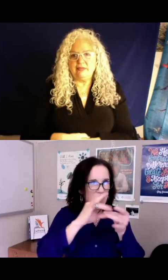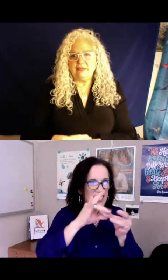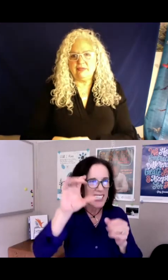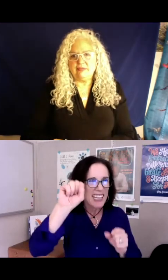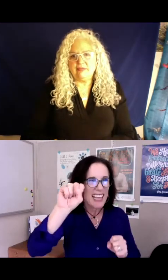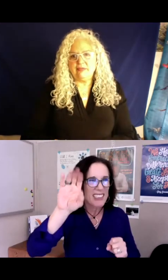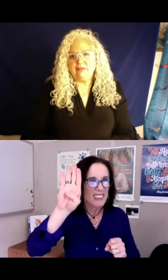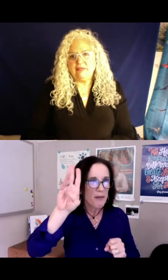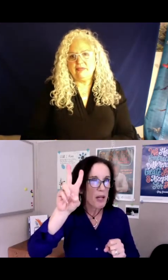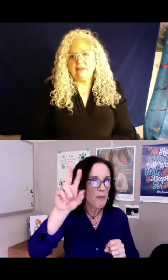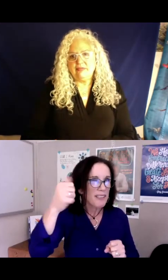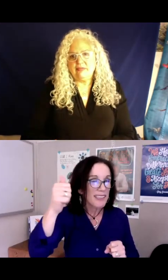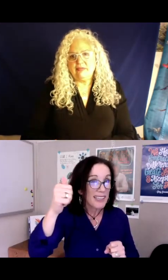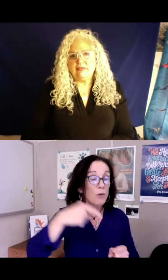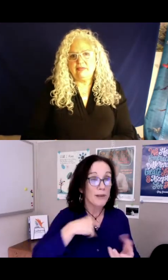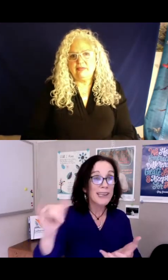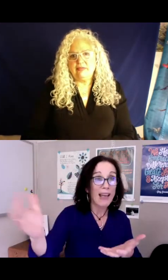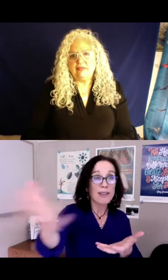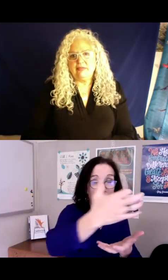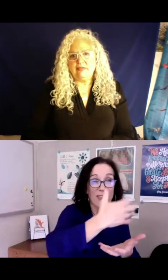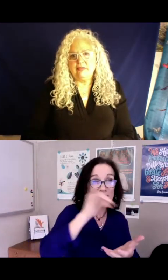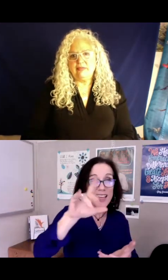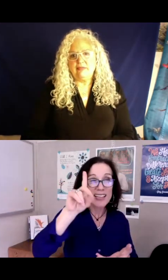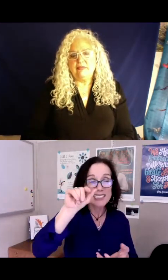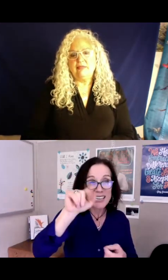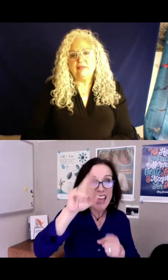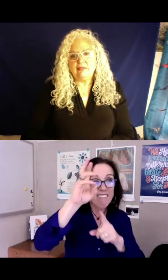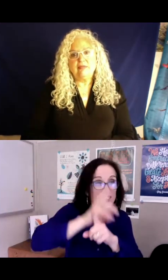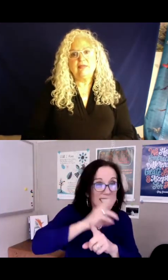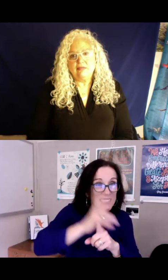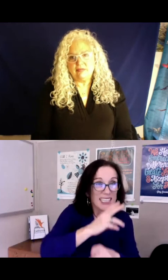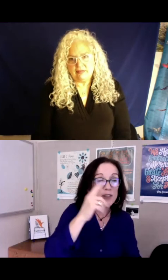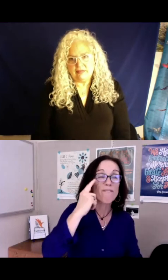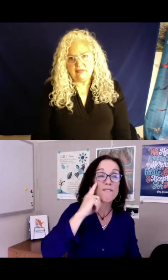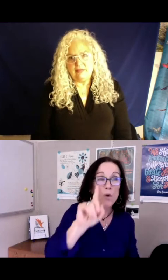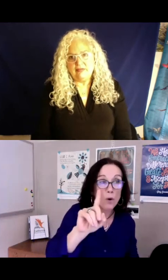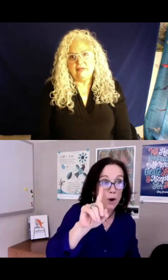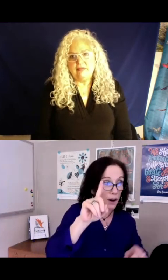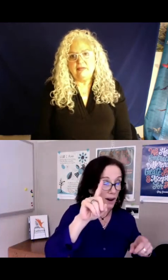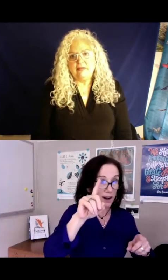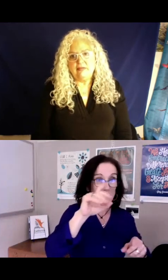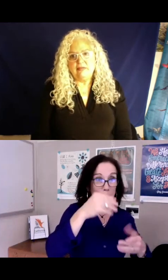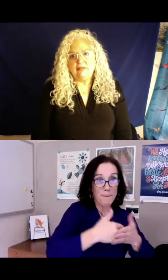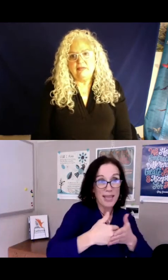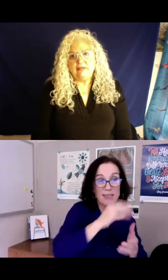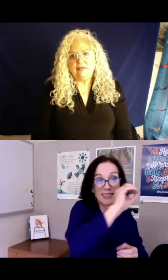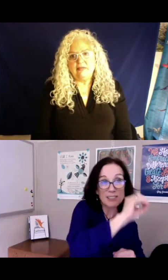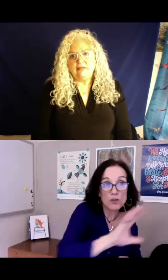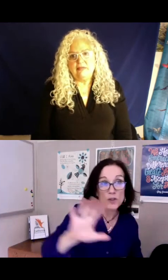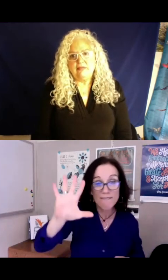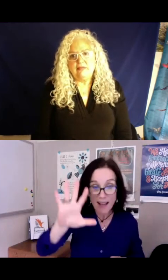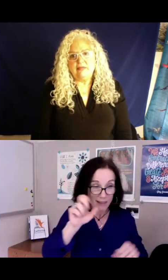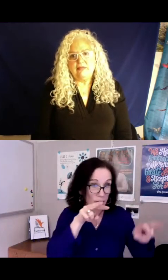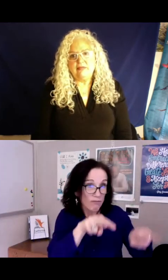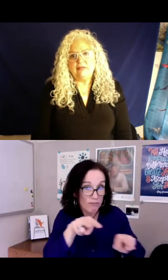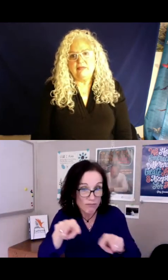Okay, we also, like I mentioned, we have SBE 10, that data that's collected every 6 months